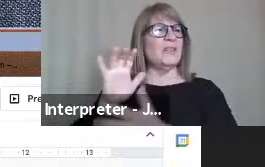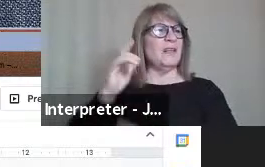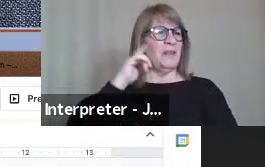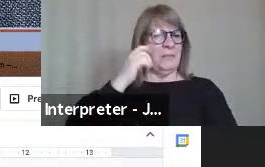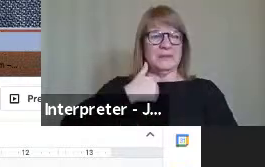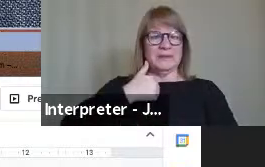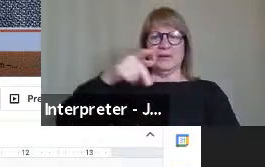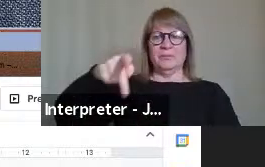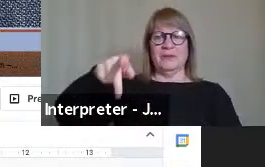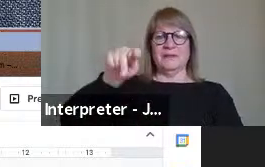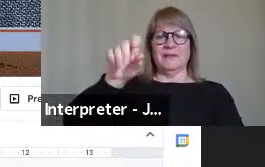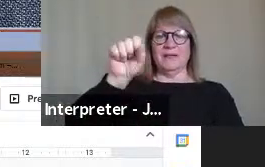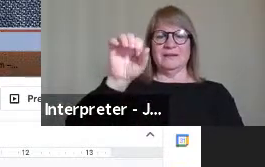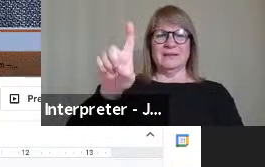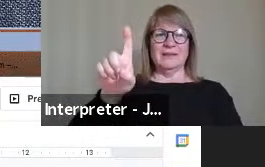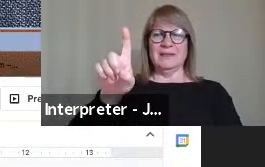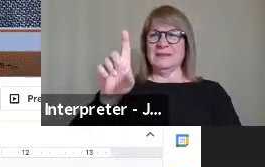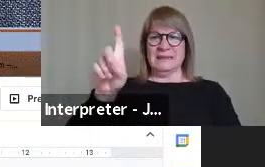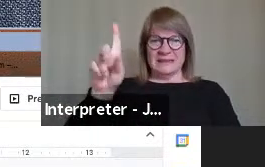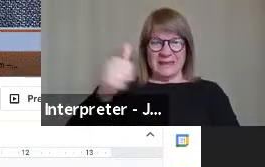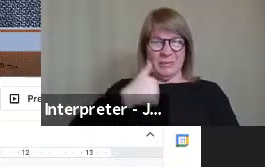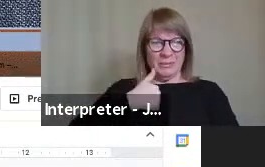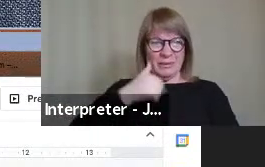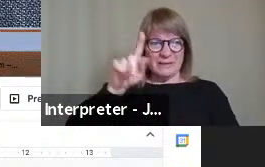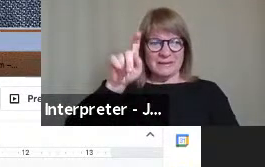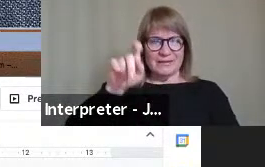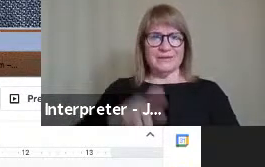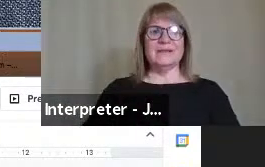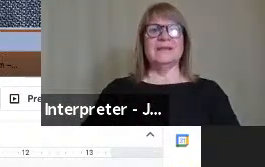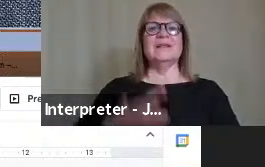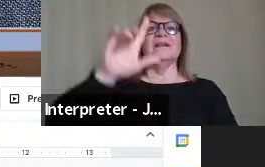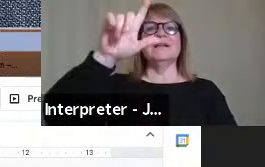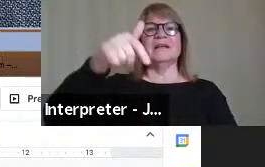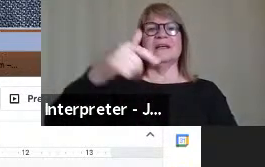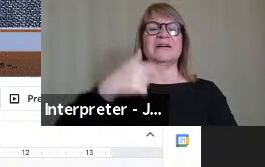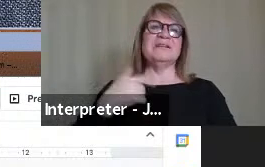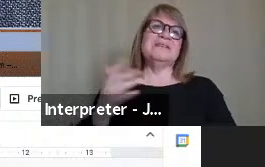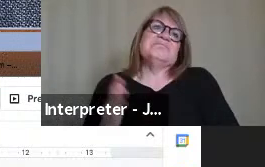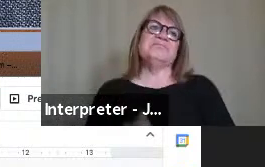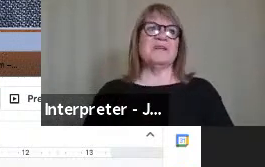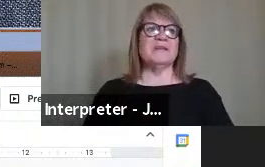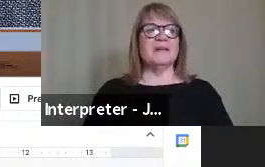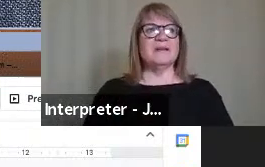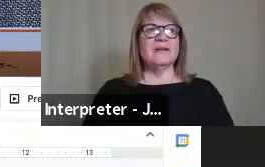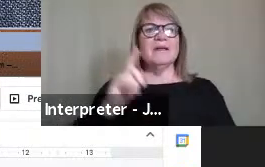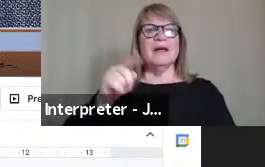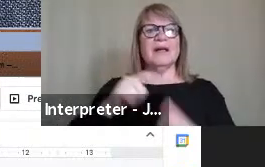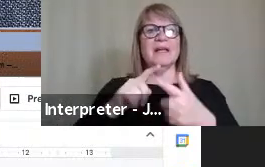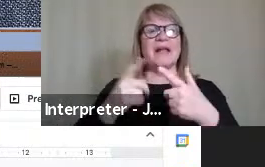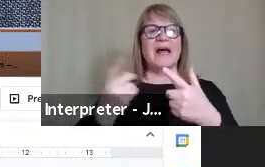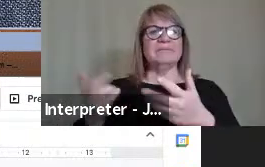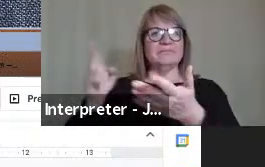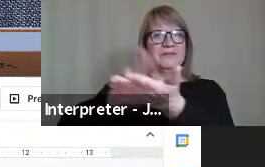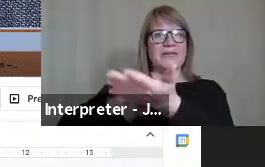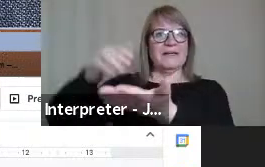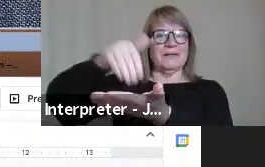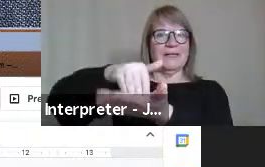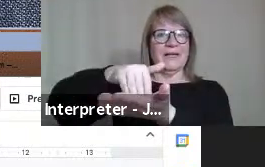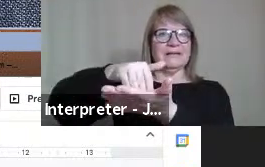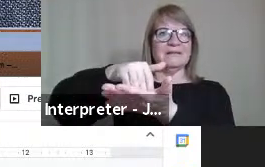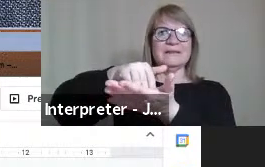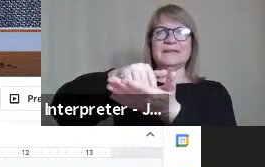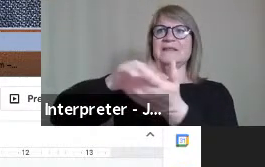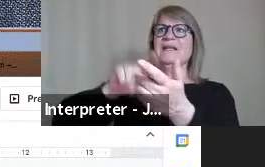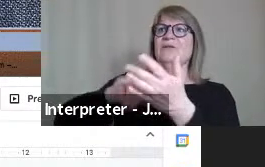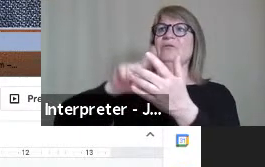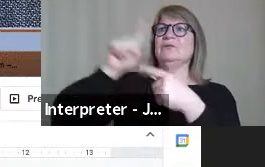ptsd or any sort of disability later that day i shrugged it off and put in for another deployment and i would later deploy three more times to